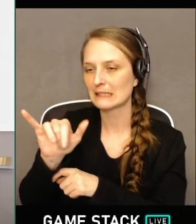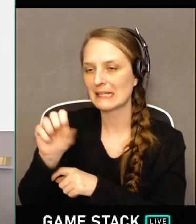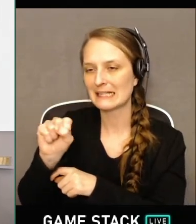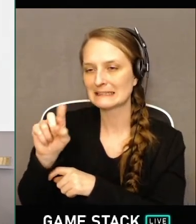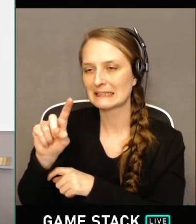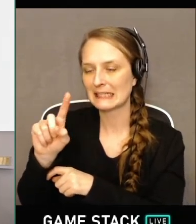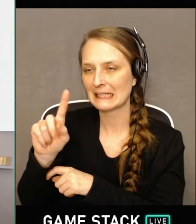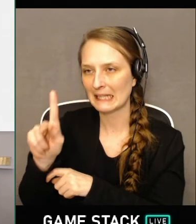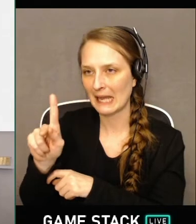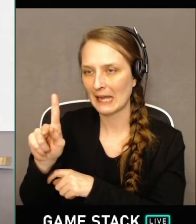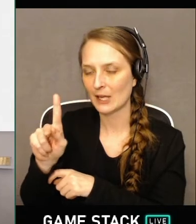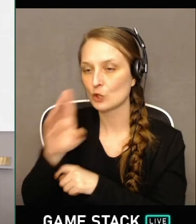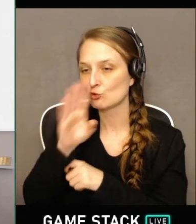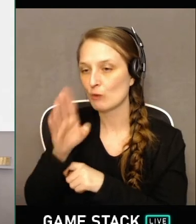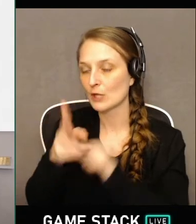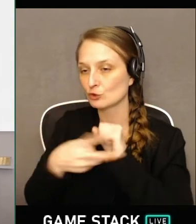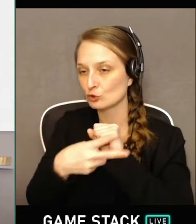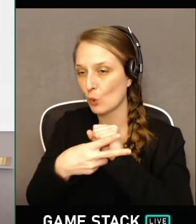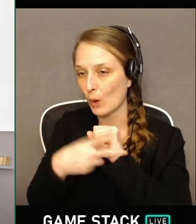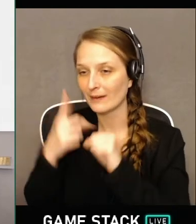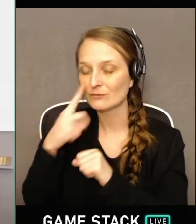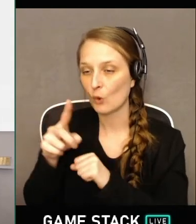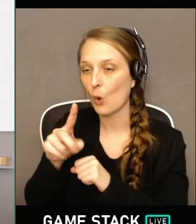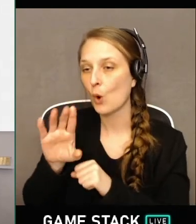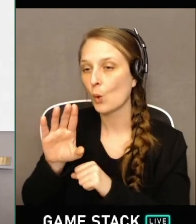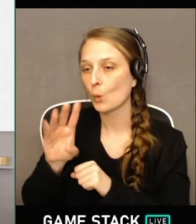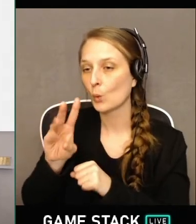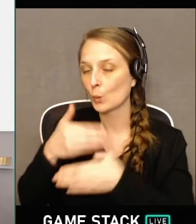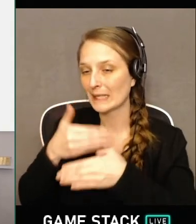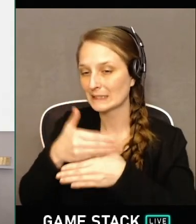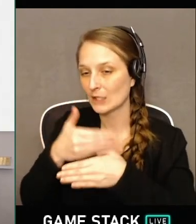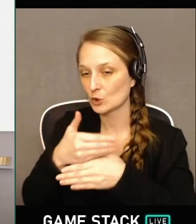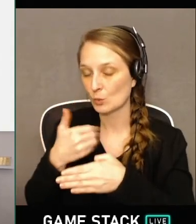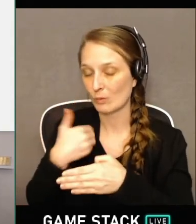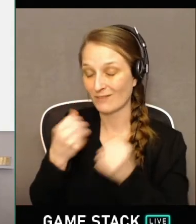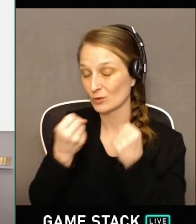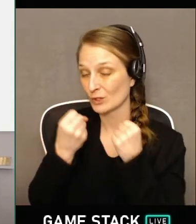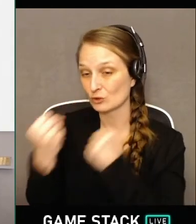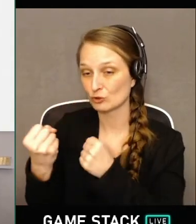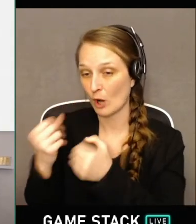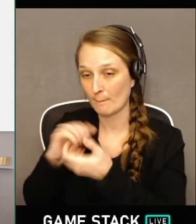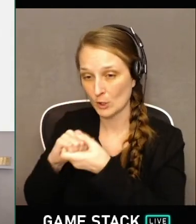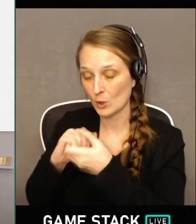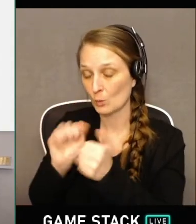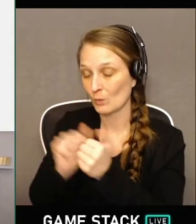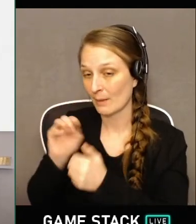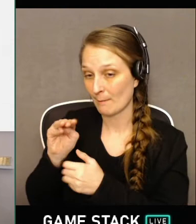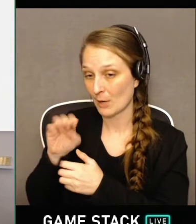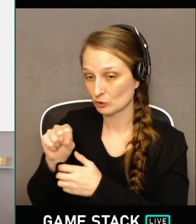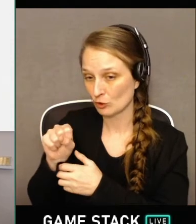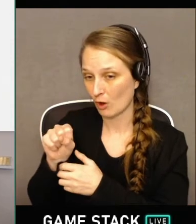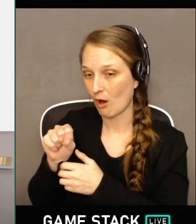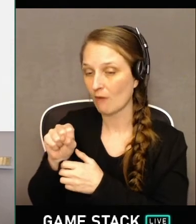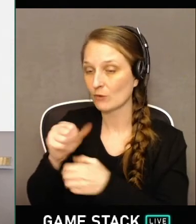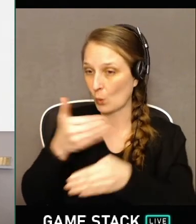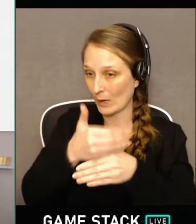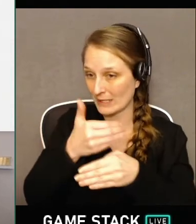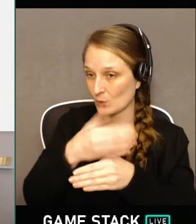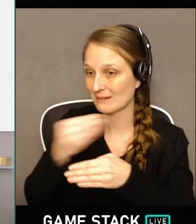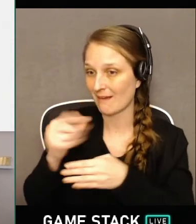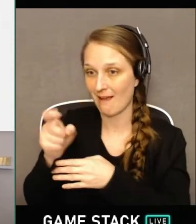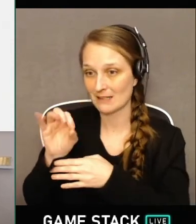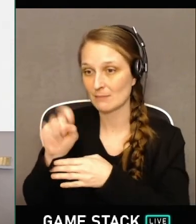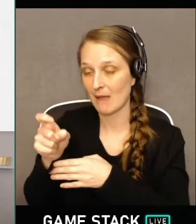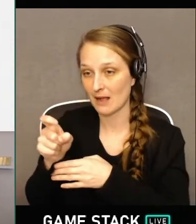for Windows, Shader Model 6.6. We have very strong partnership with Microsoft across Windows and Xbox, and we are